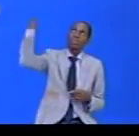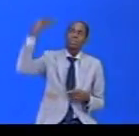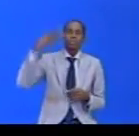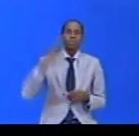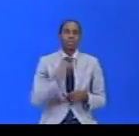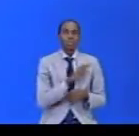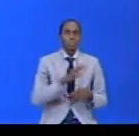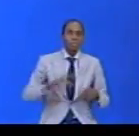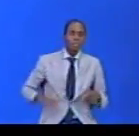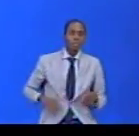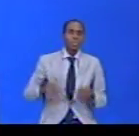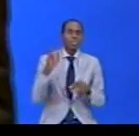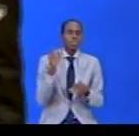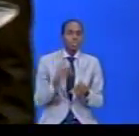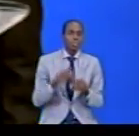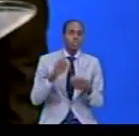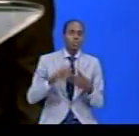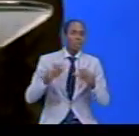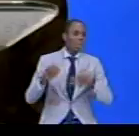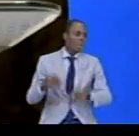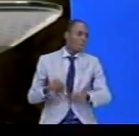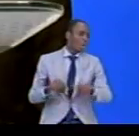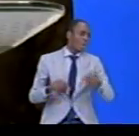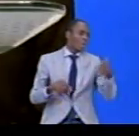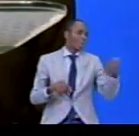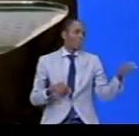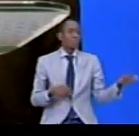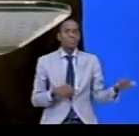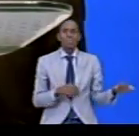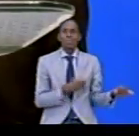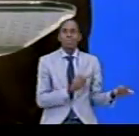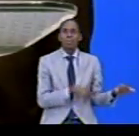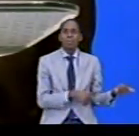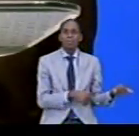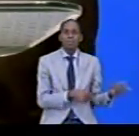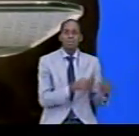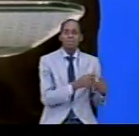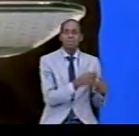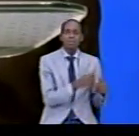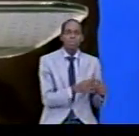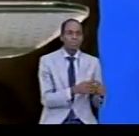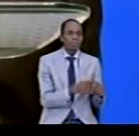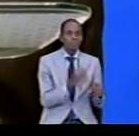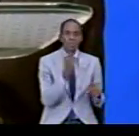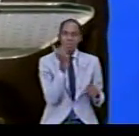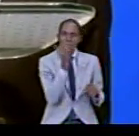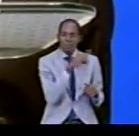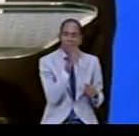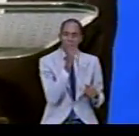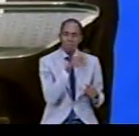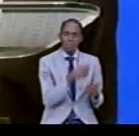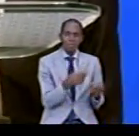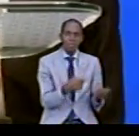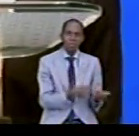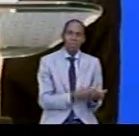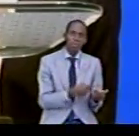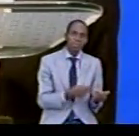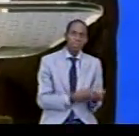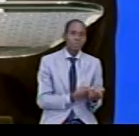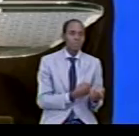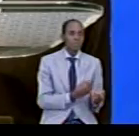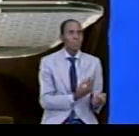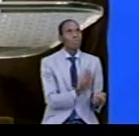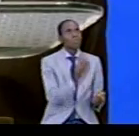unto another gospel but what age gospel upside